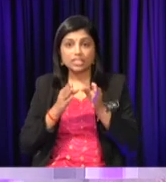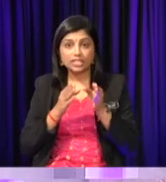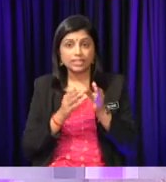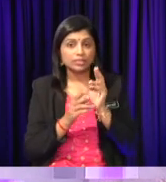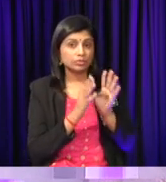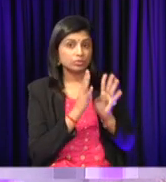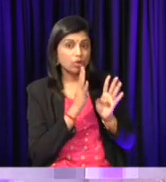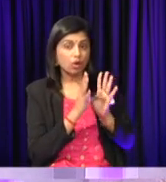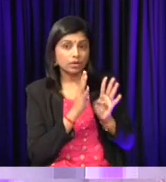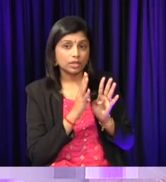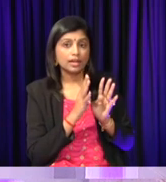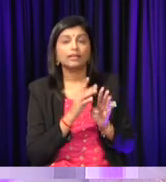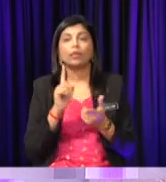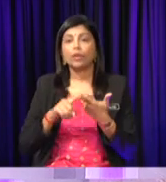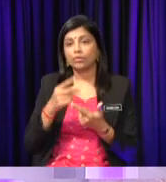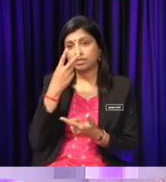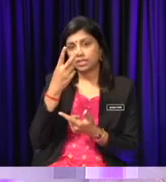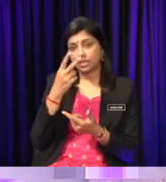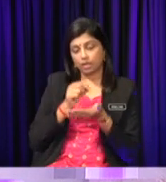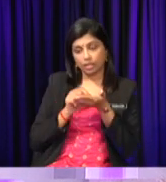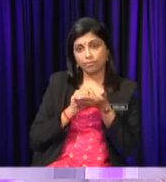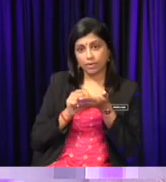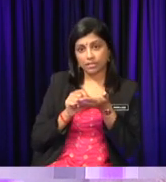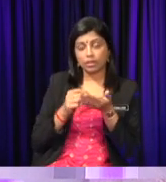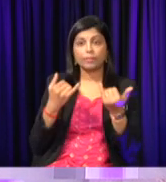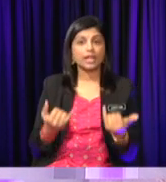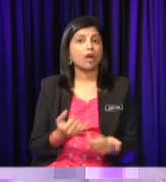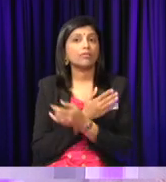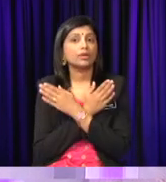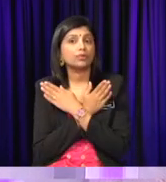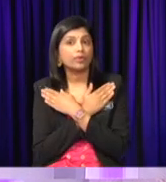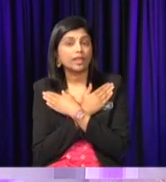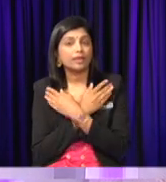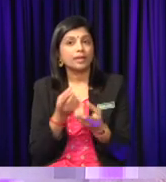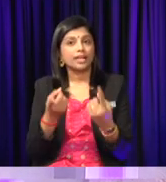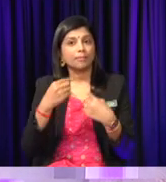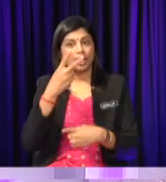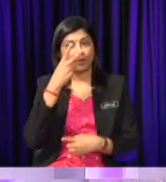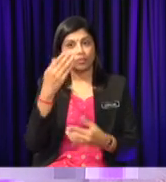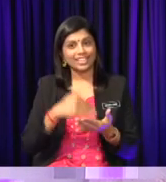we'll be going for more practices after this, so stay tuned to Sukses SPM